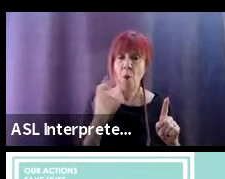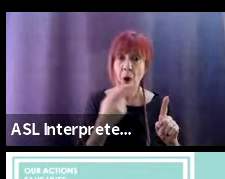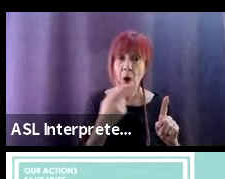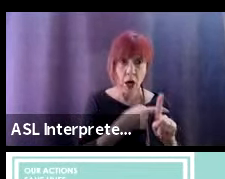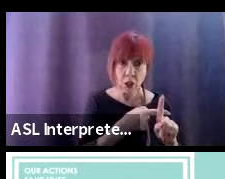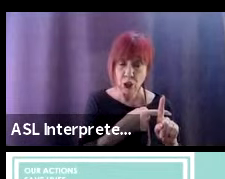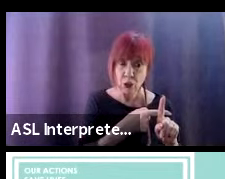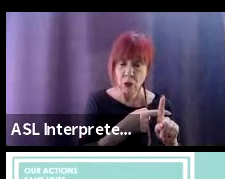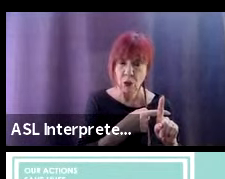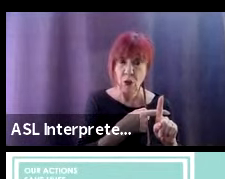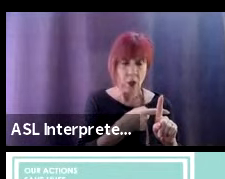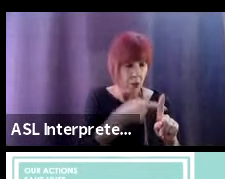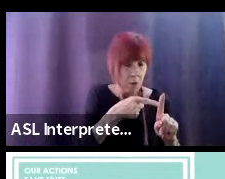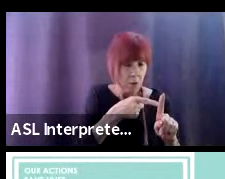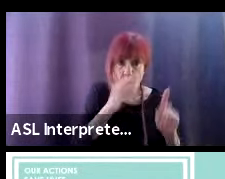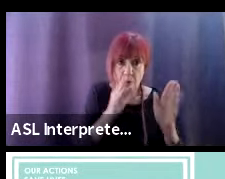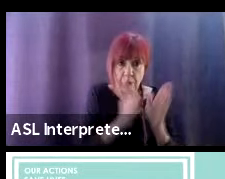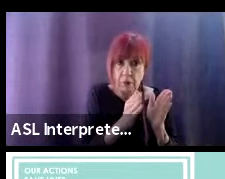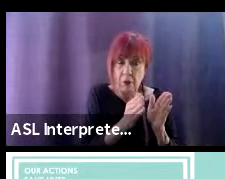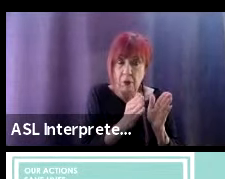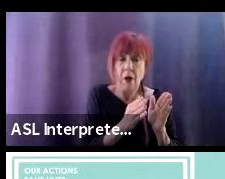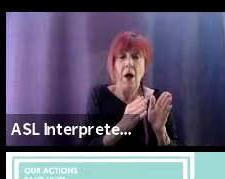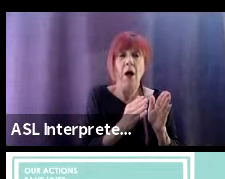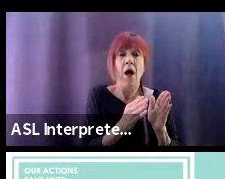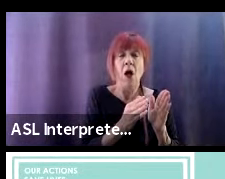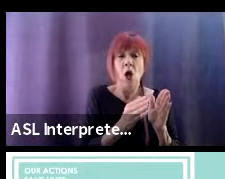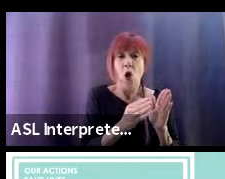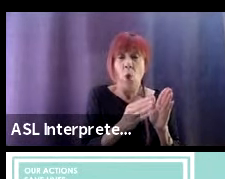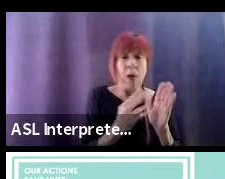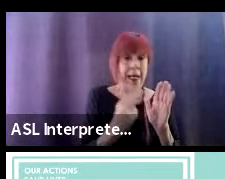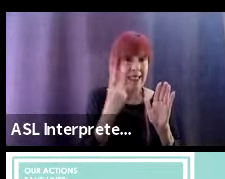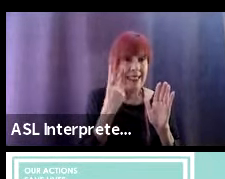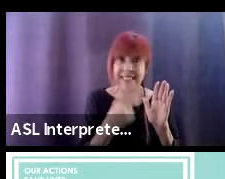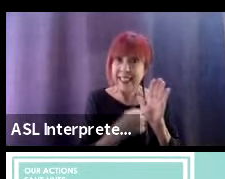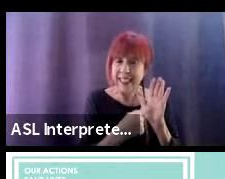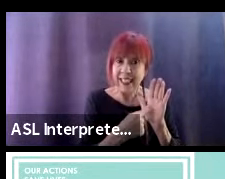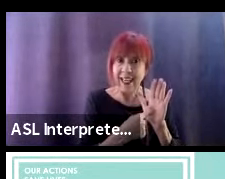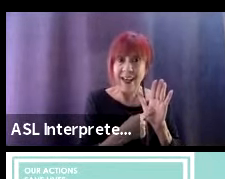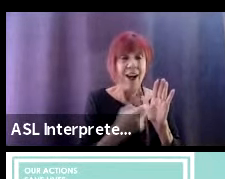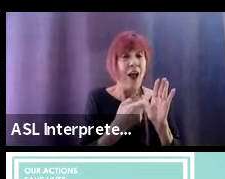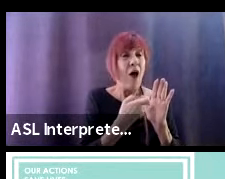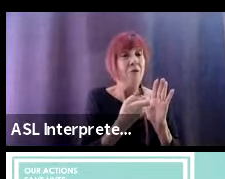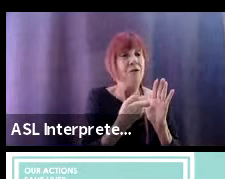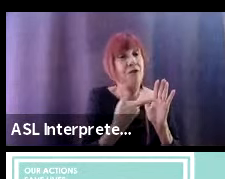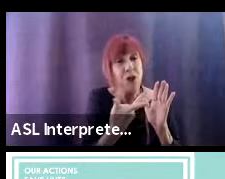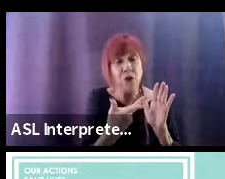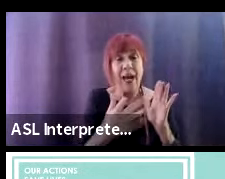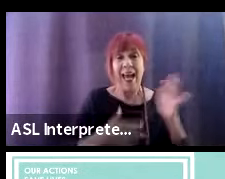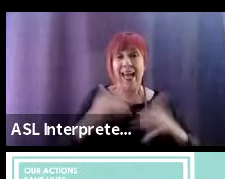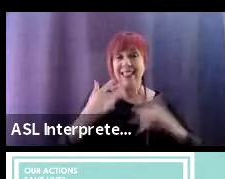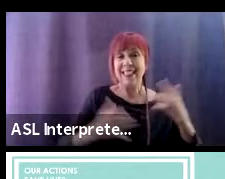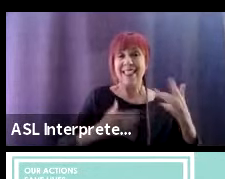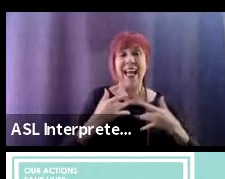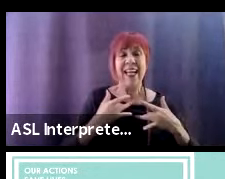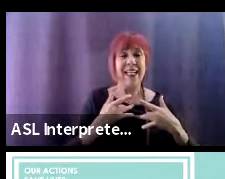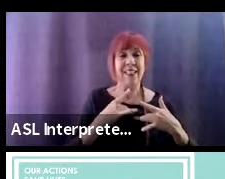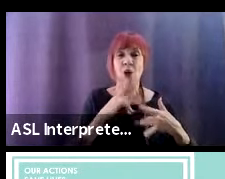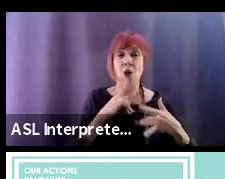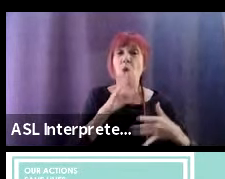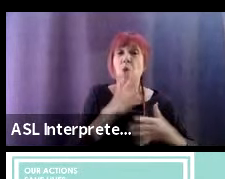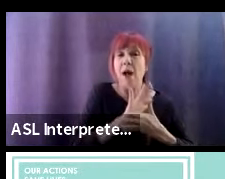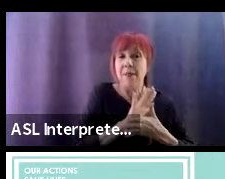that are also show real exciting signs of promise and